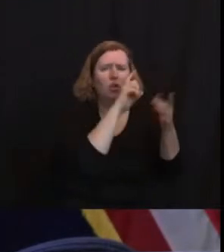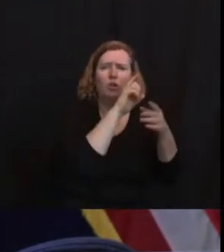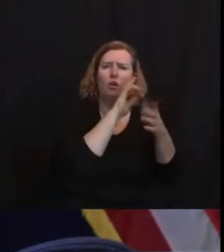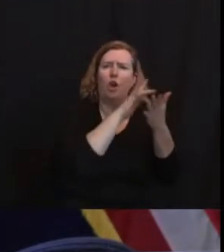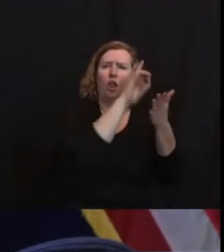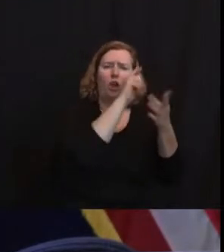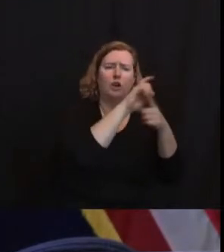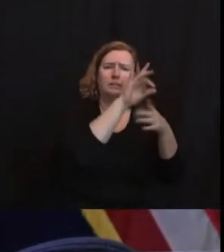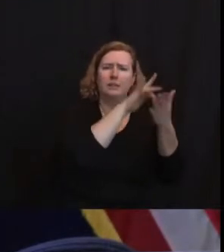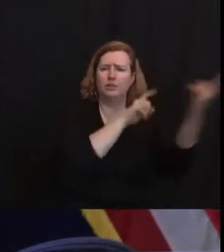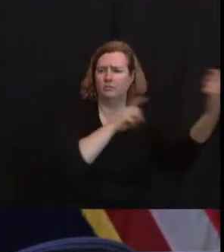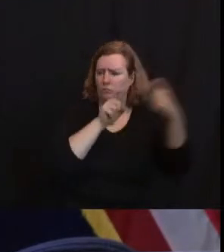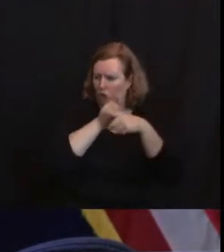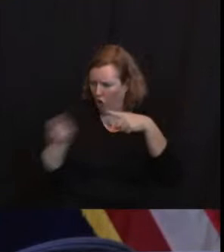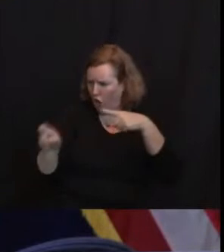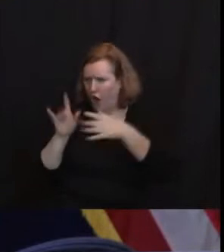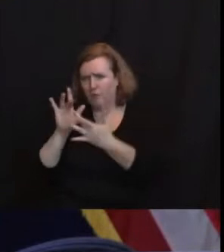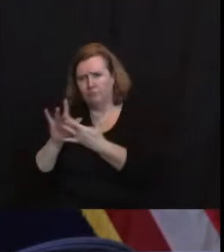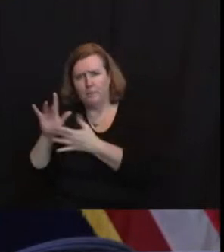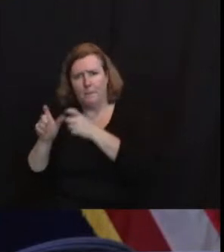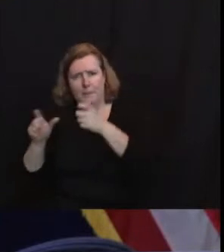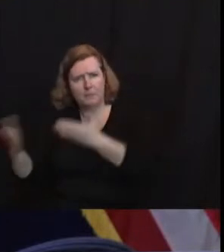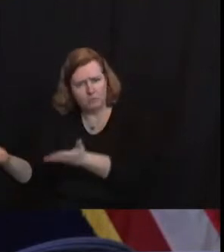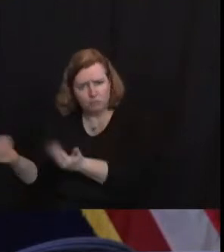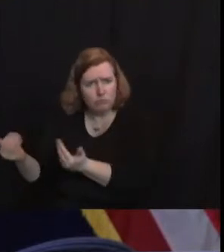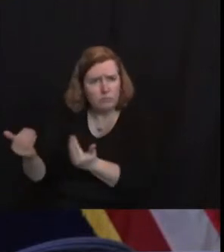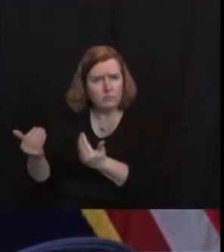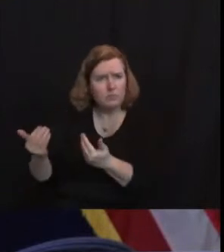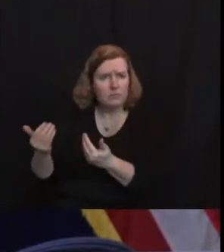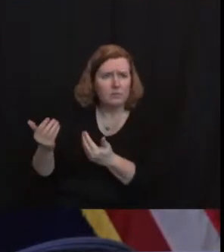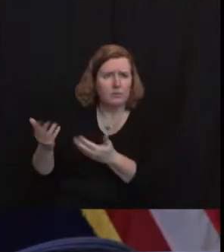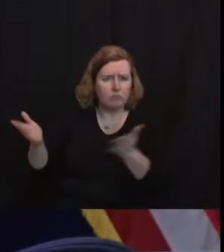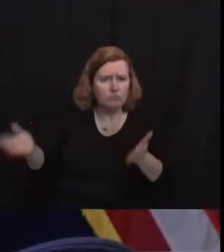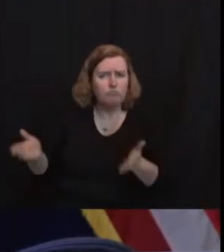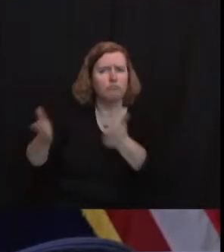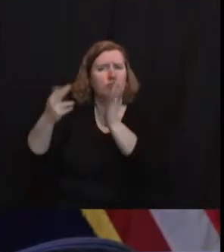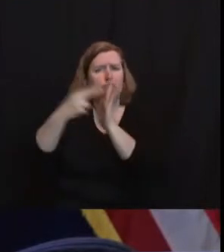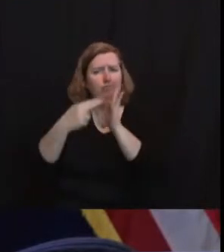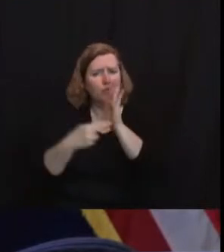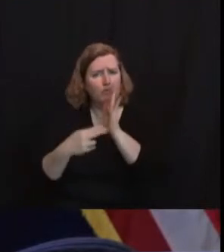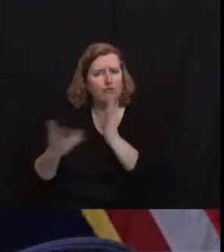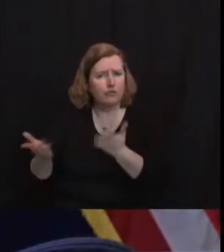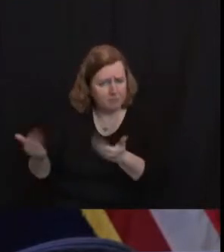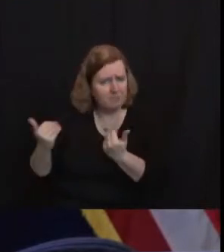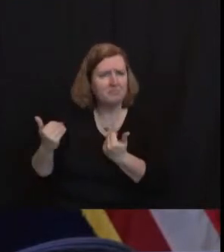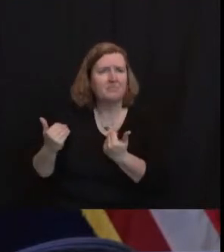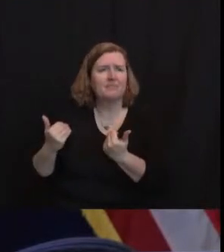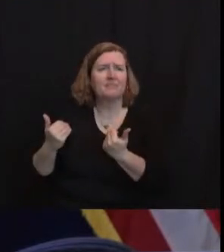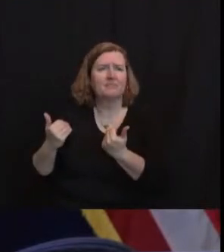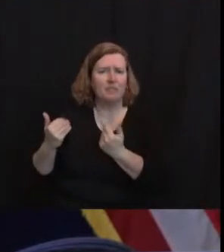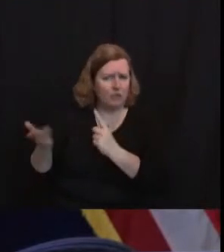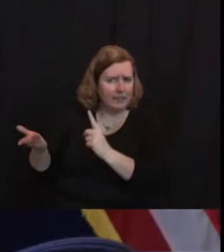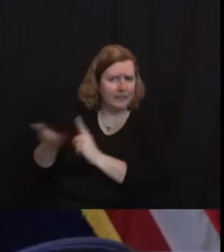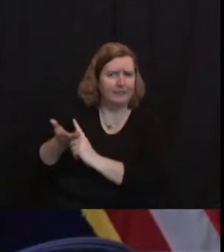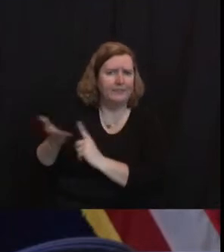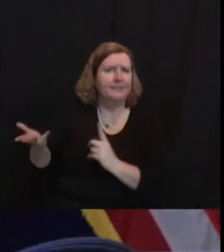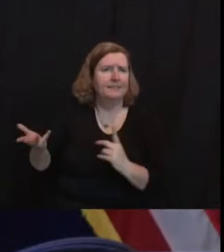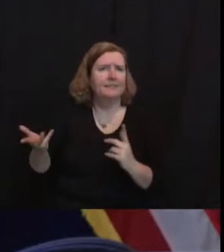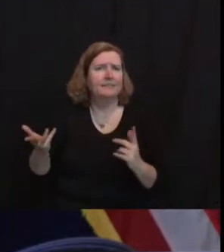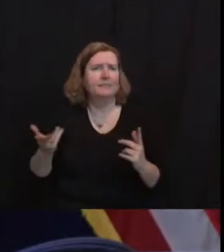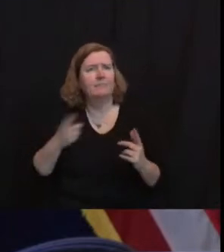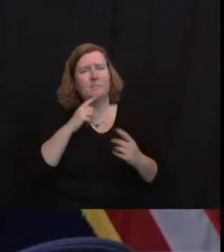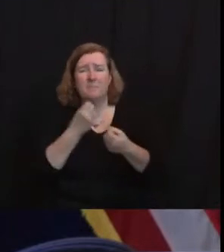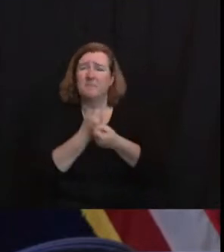minority populations to register and make appointments in the same phone call, and that's really making a difference